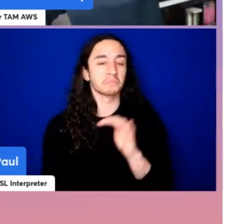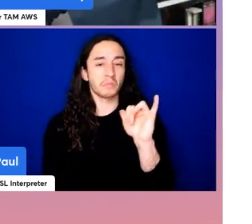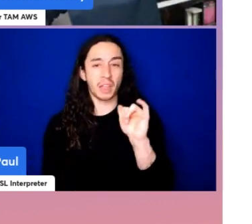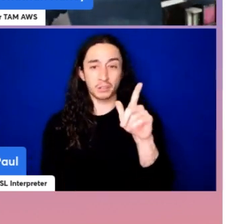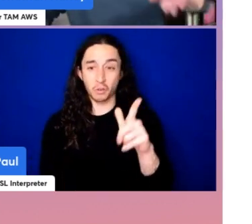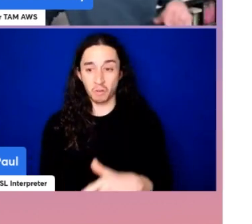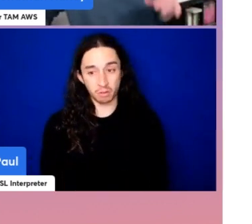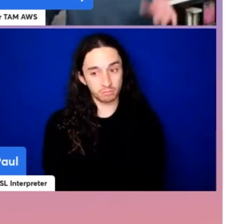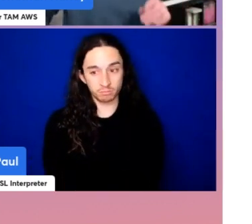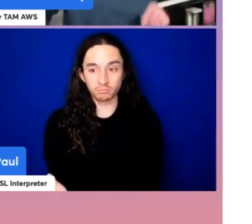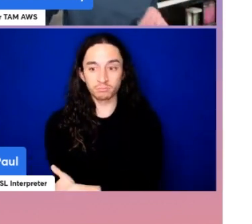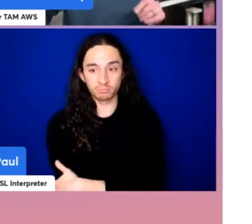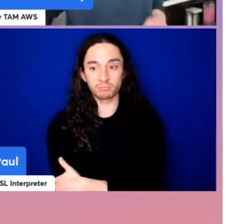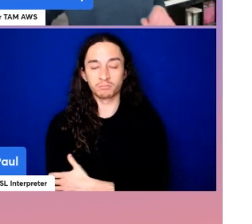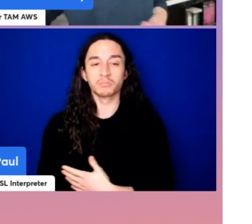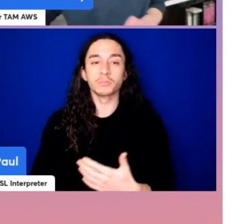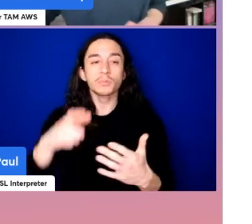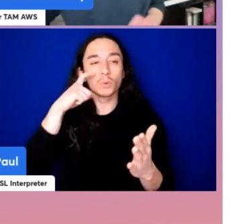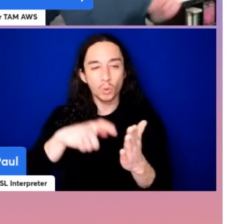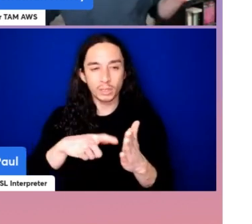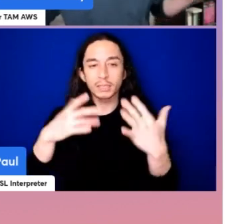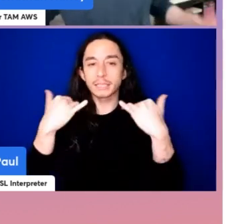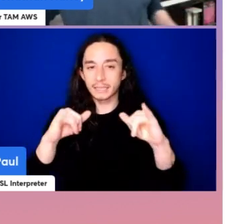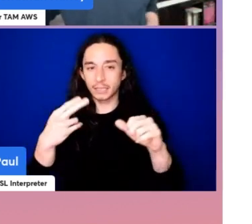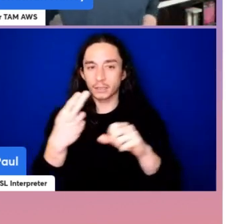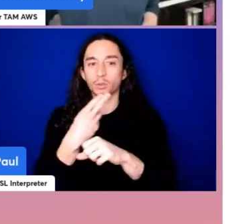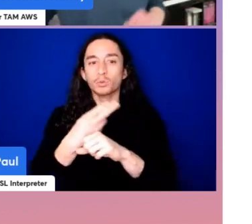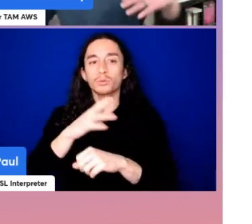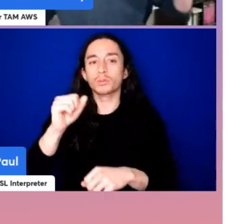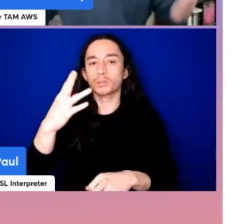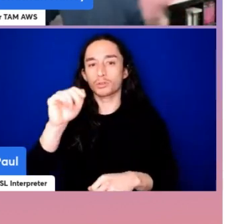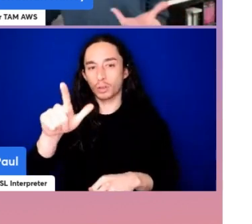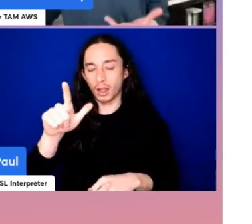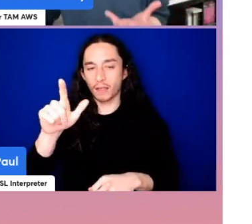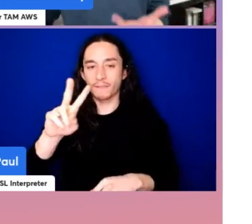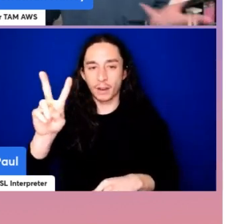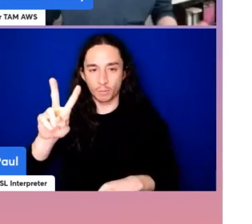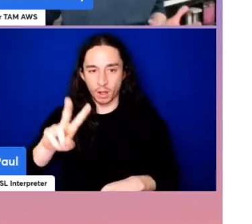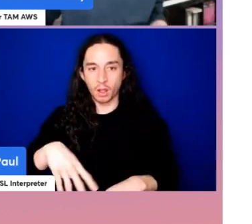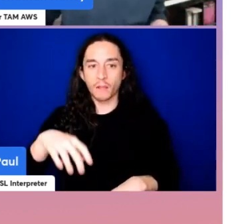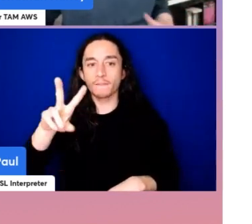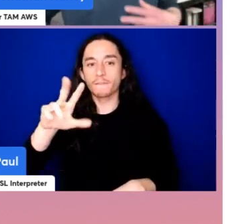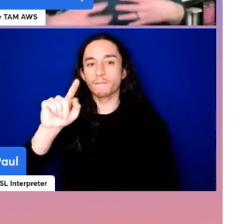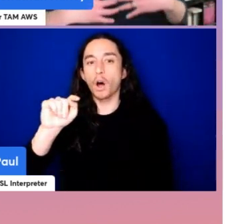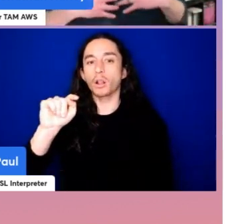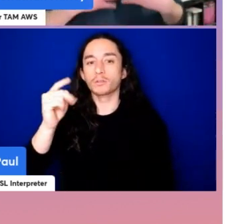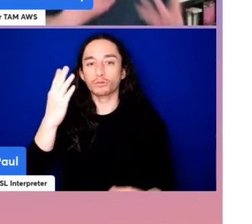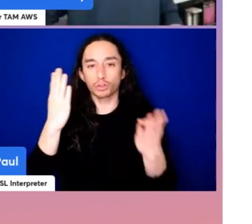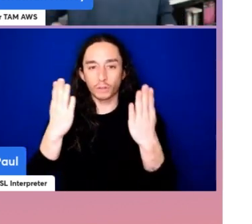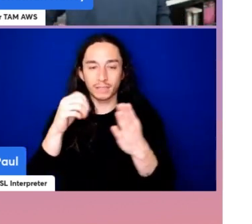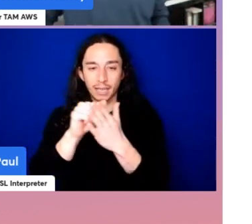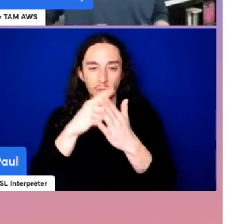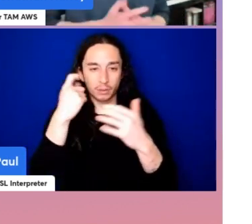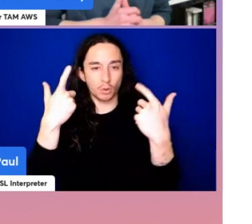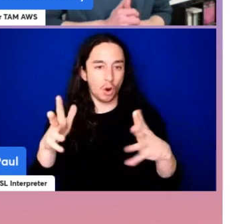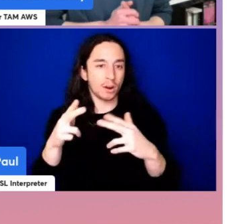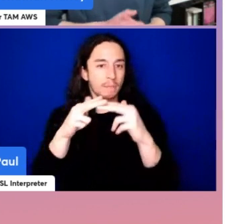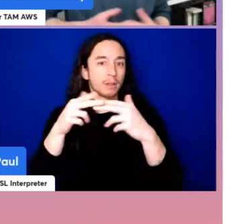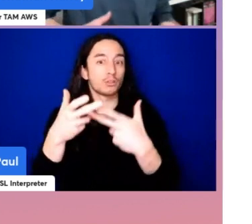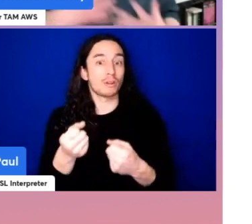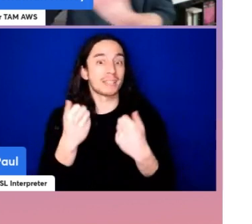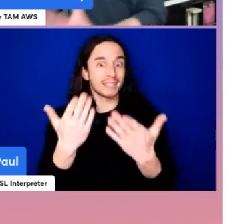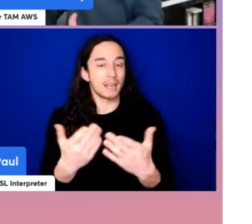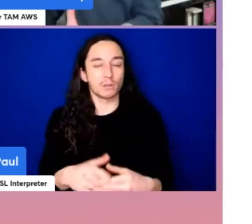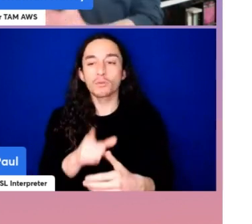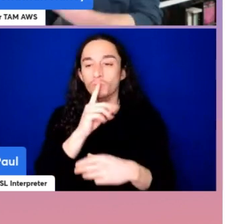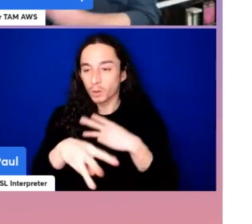course, you'll notice we're still using that shell variable Vault service account because we've already built that trust there. In a real world